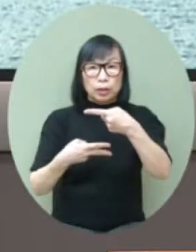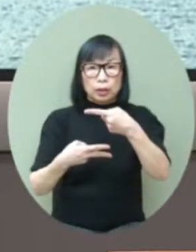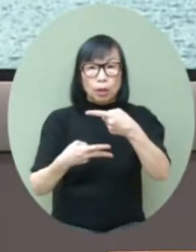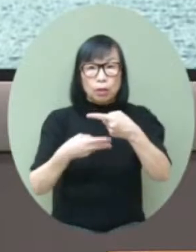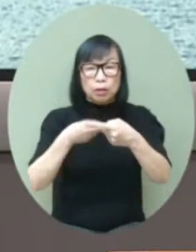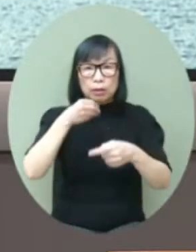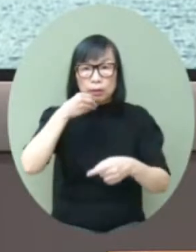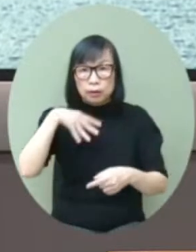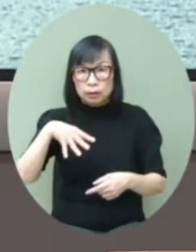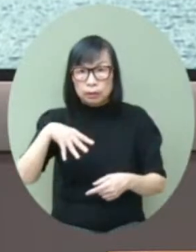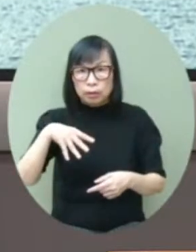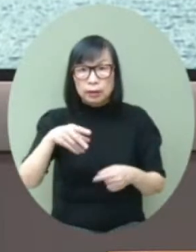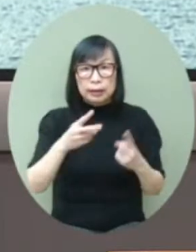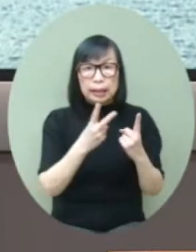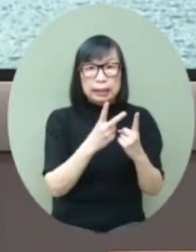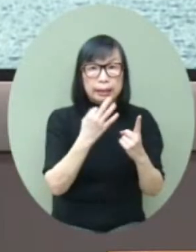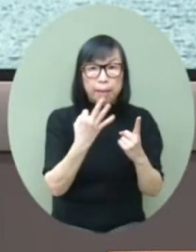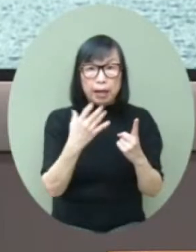On the 2nd of January,